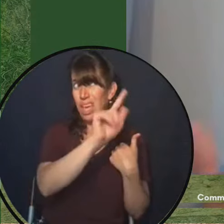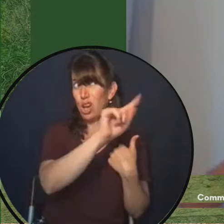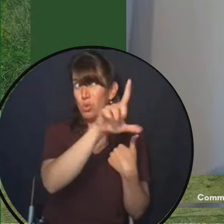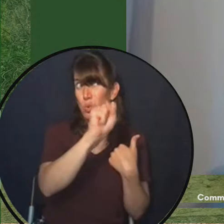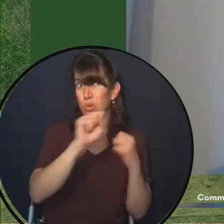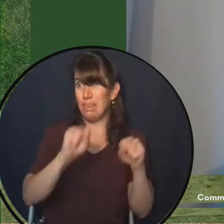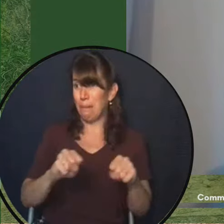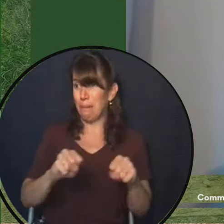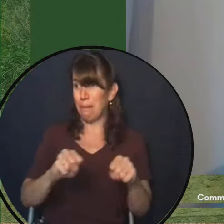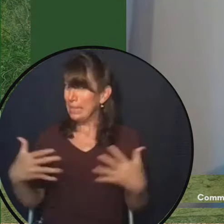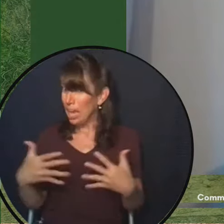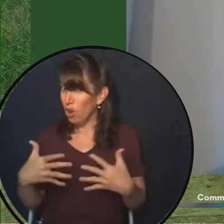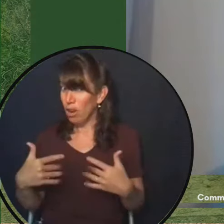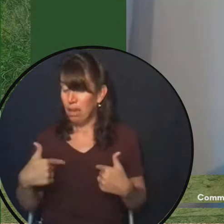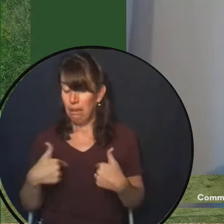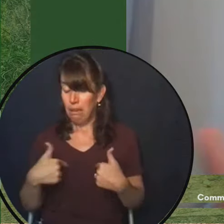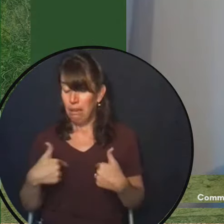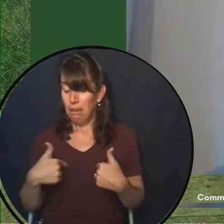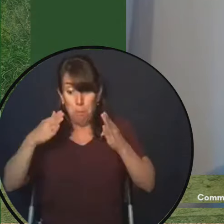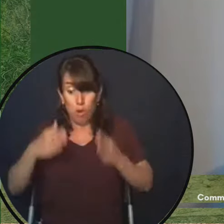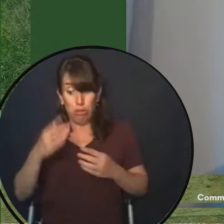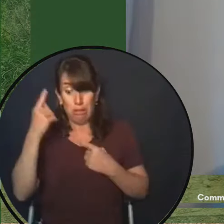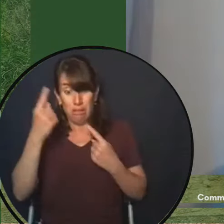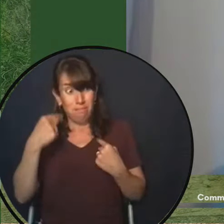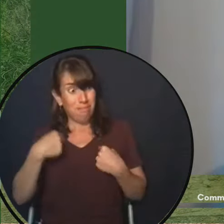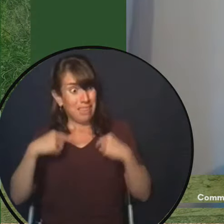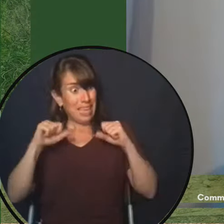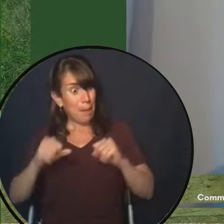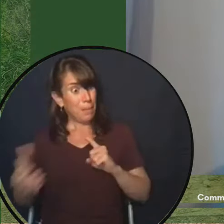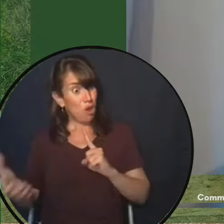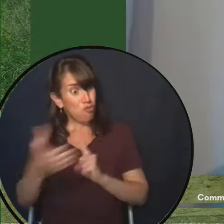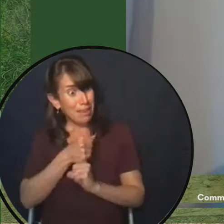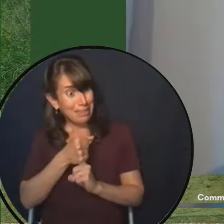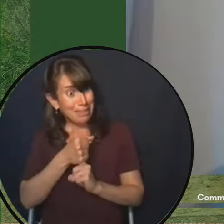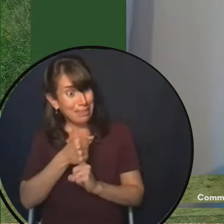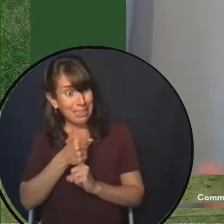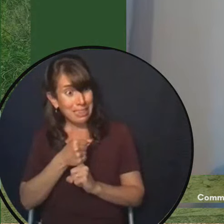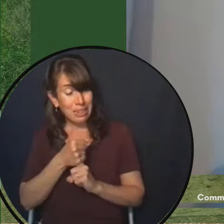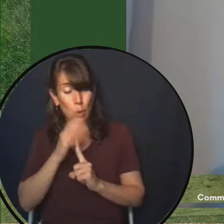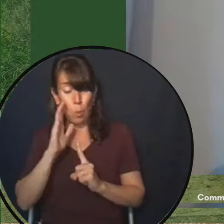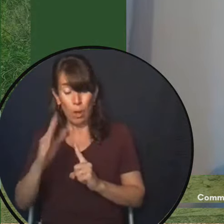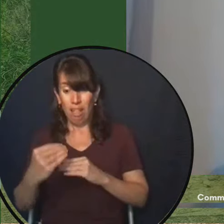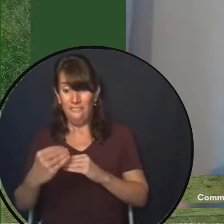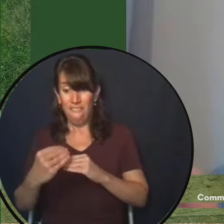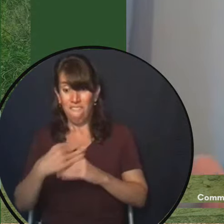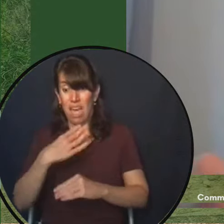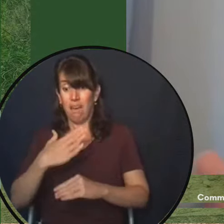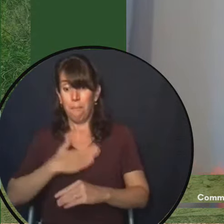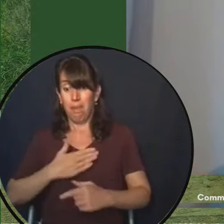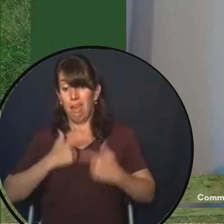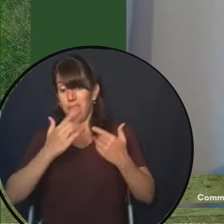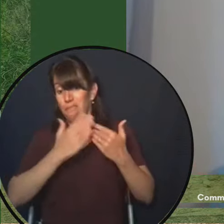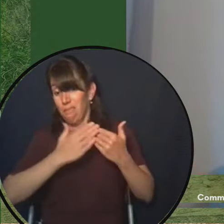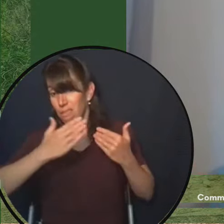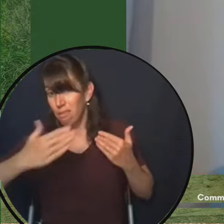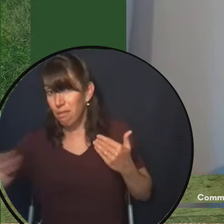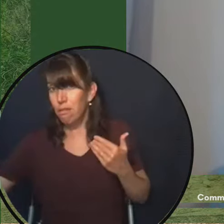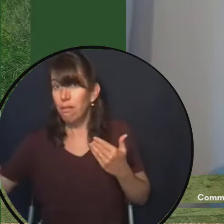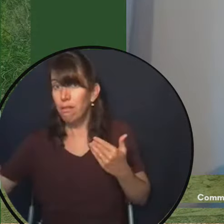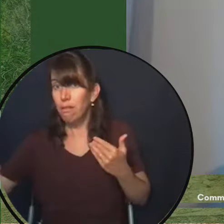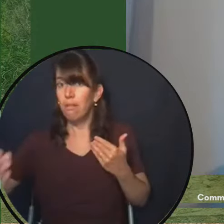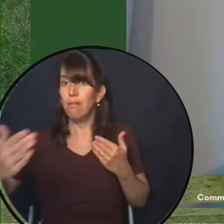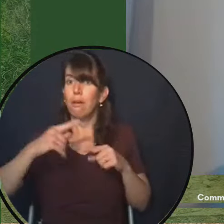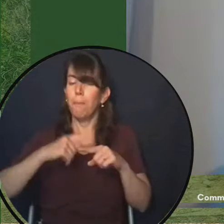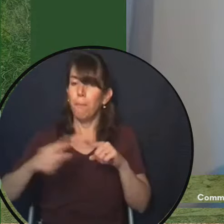and what that may mean for them in terms of other life pursuits. But that is what the state counts on to maintain and